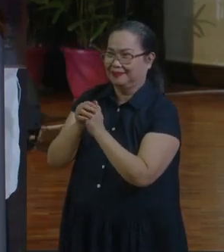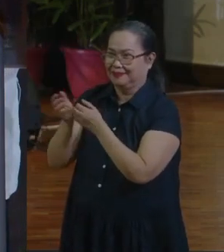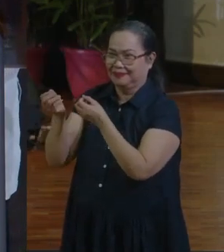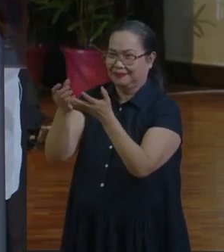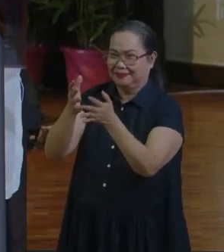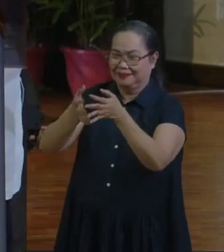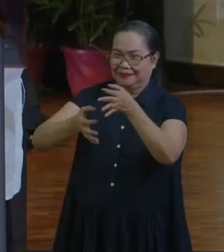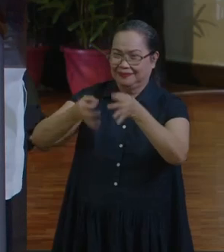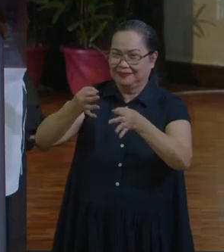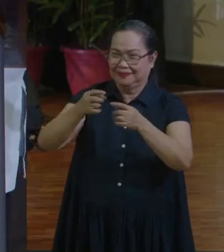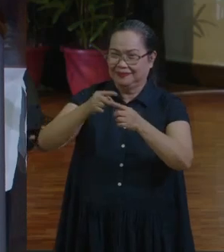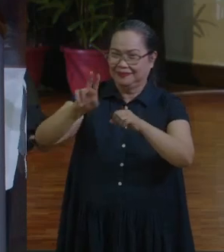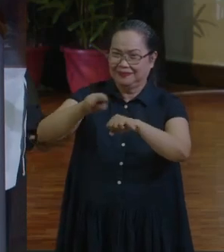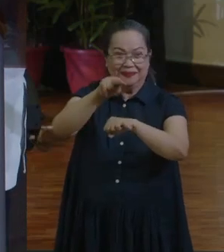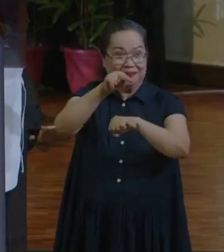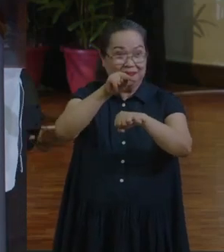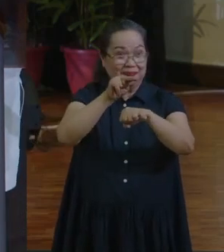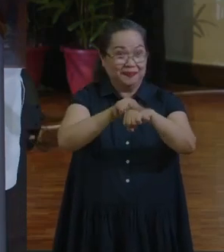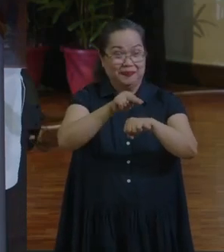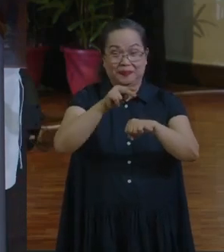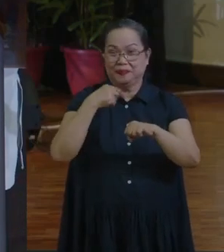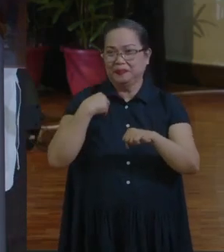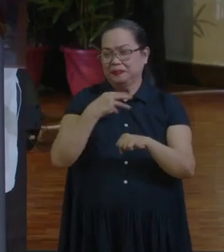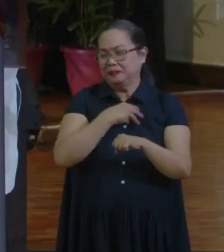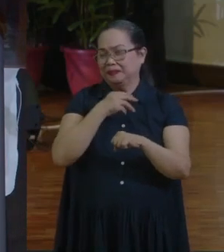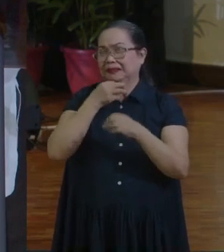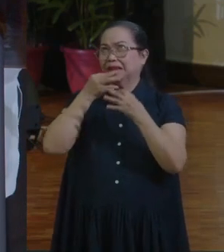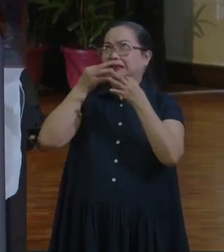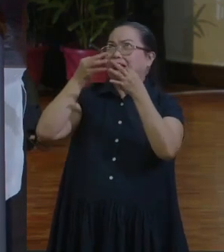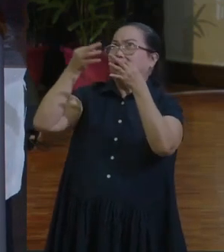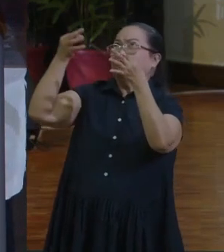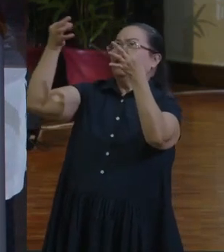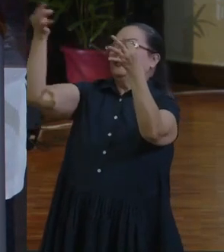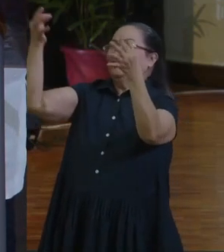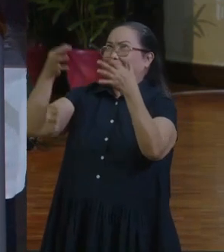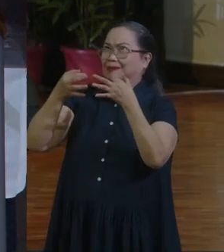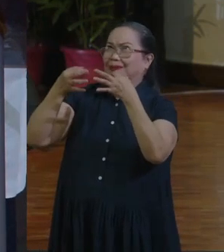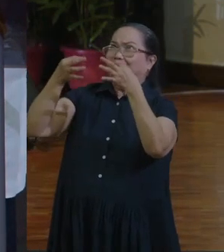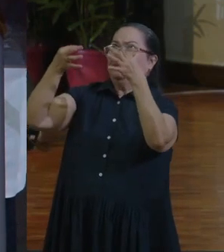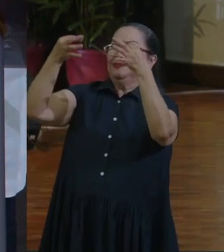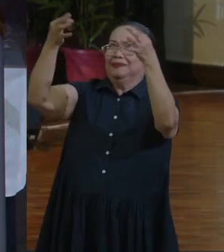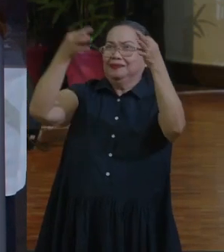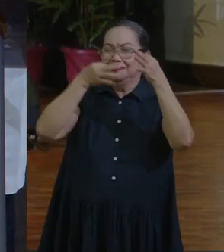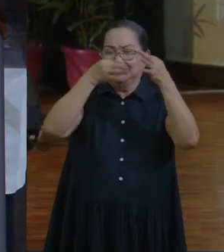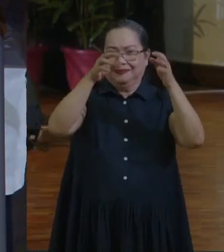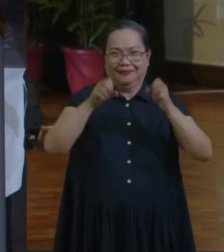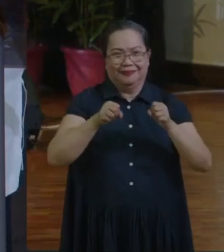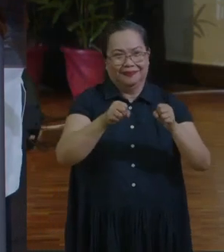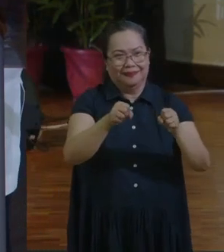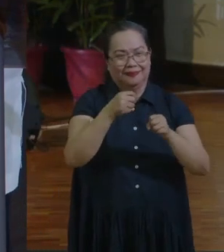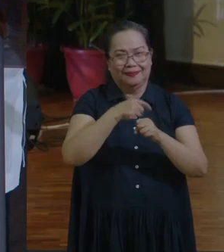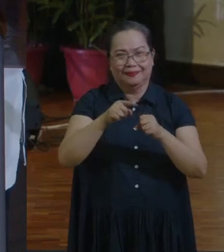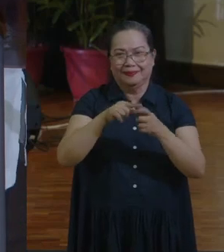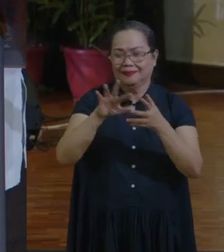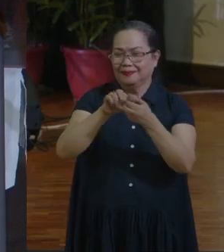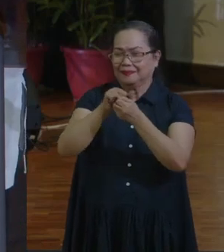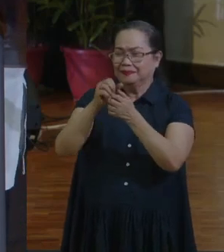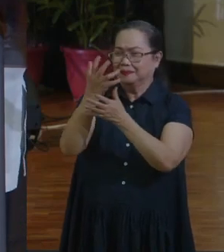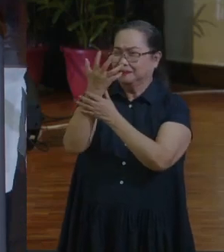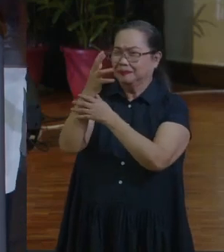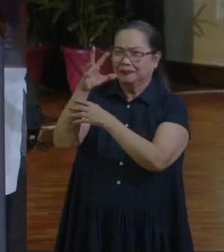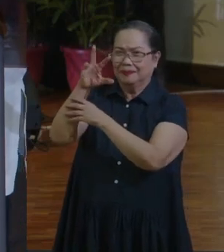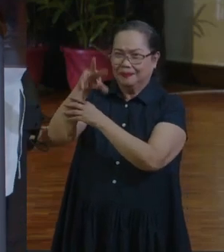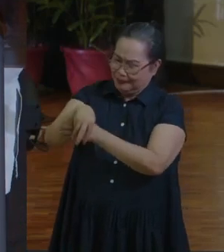forth justice to the nations. He will not cry aloud or lift up his voice or make it heard in the street. A bruised reed he will